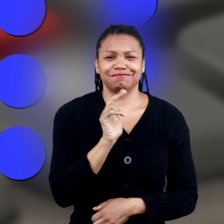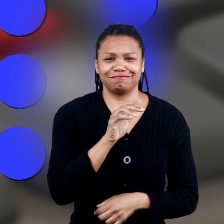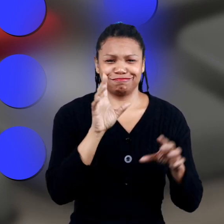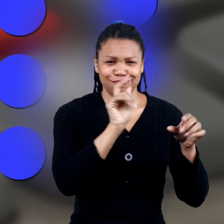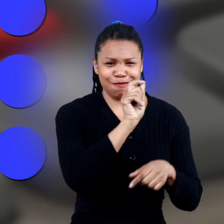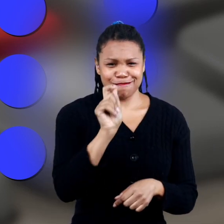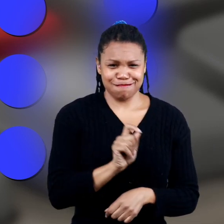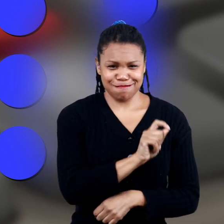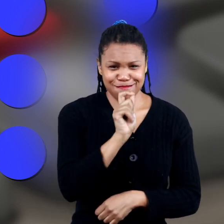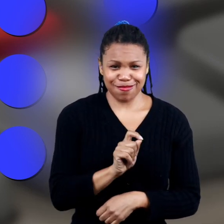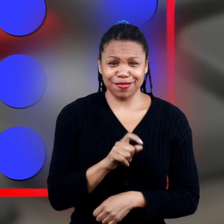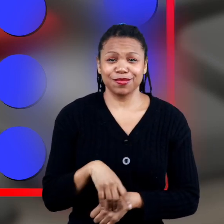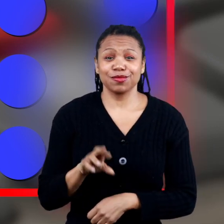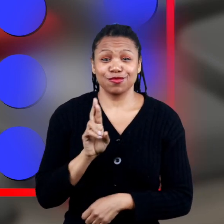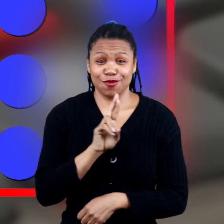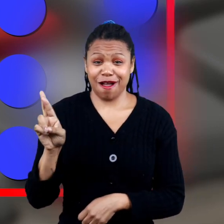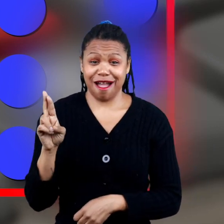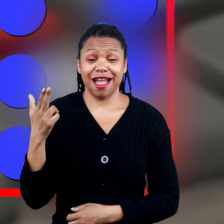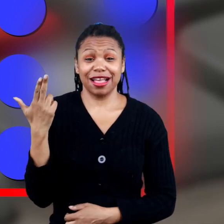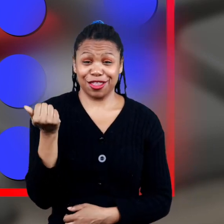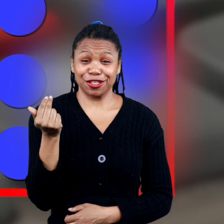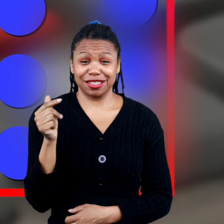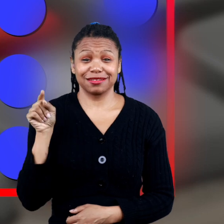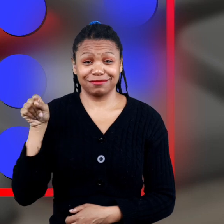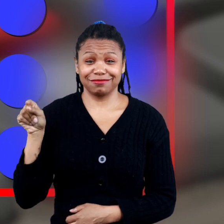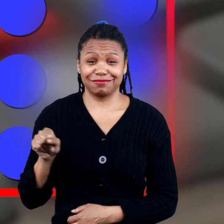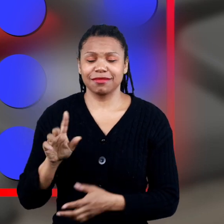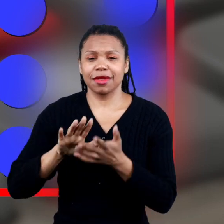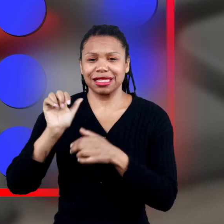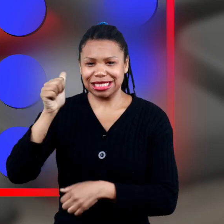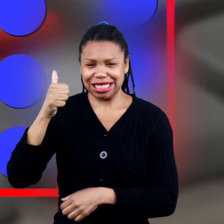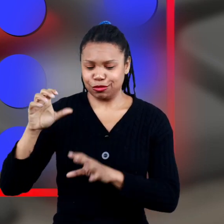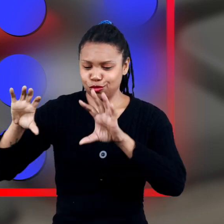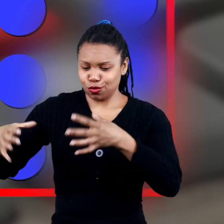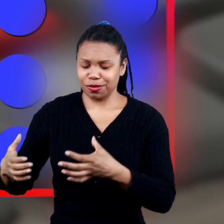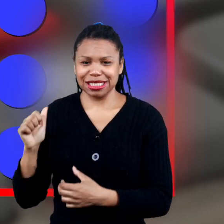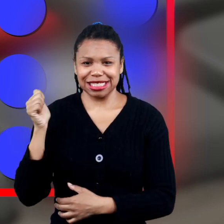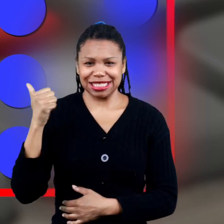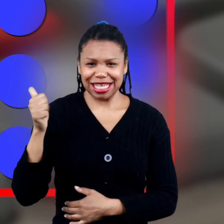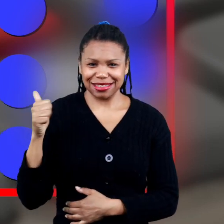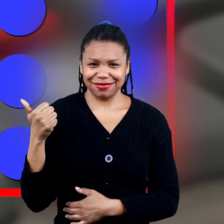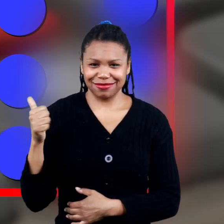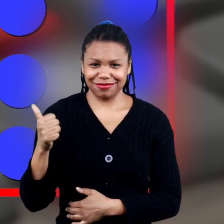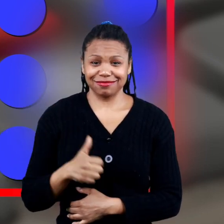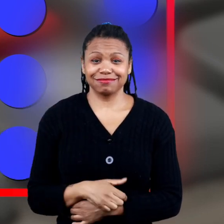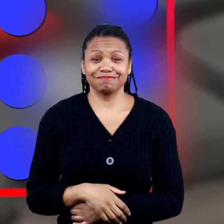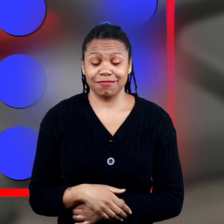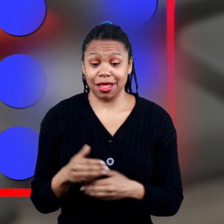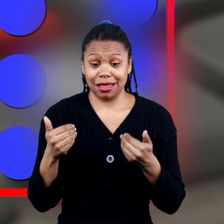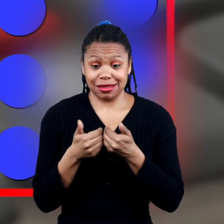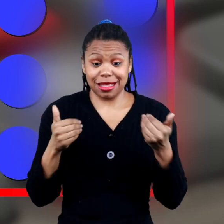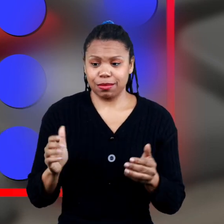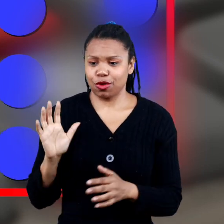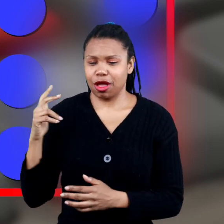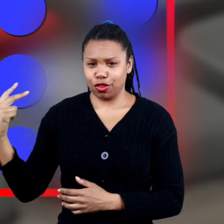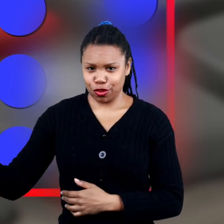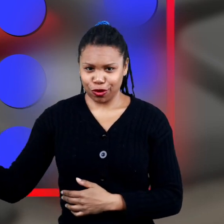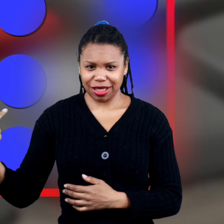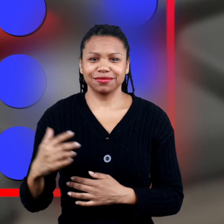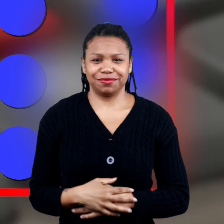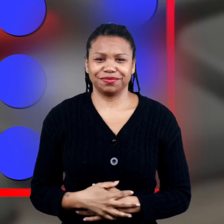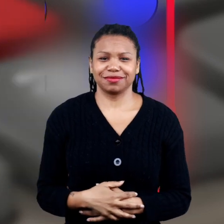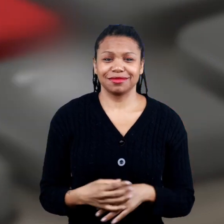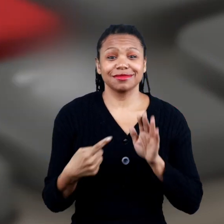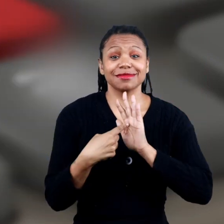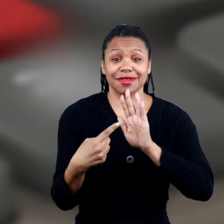as thirteen single dots. And on the right is the number thirteen represented as a group of ten dots and a separate group of three